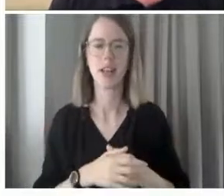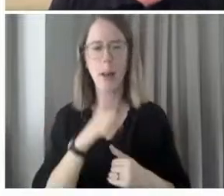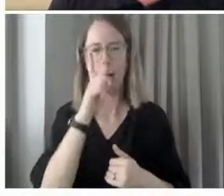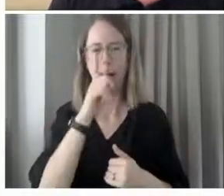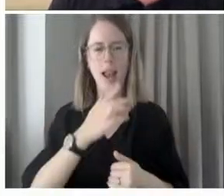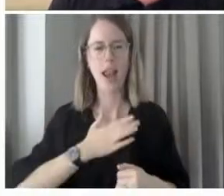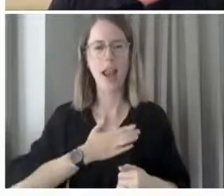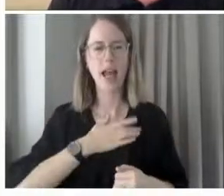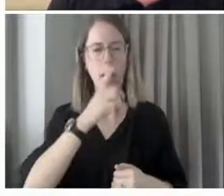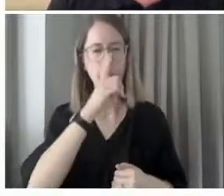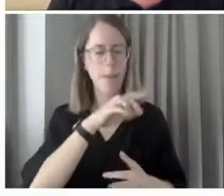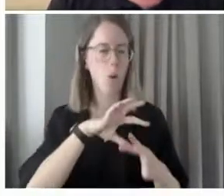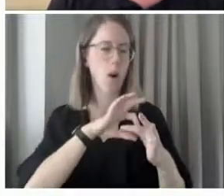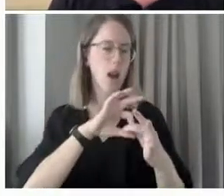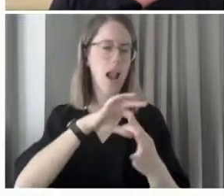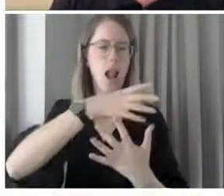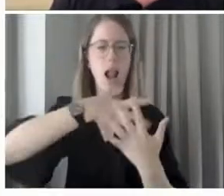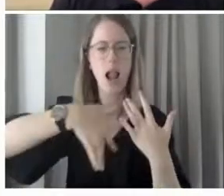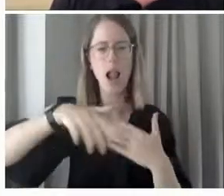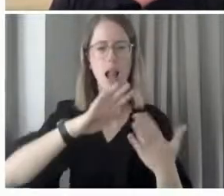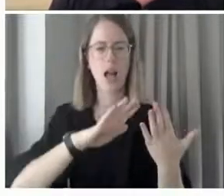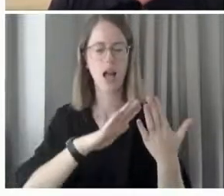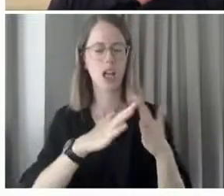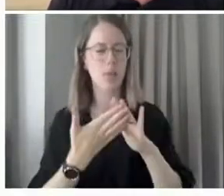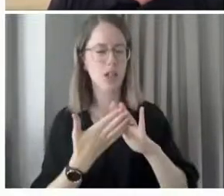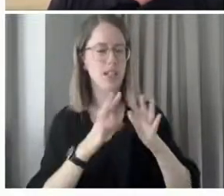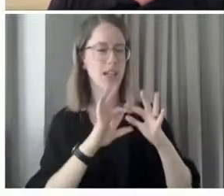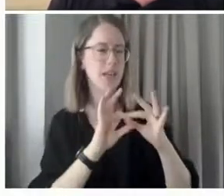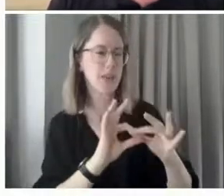are community-minded and communally-minded.